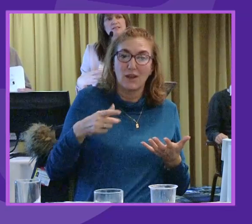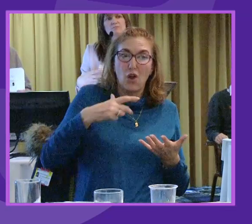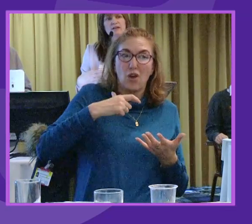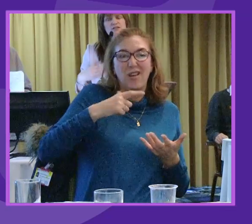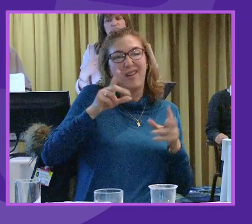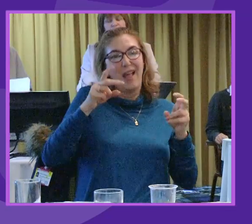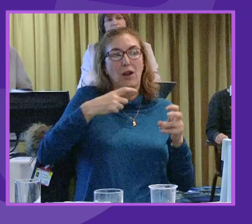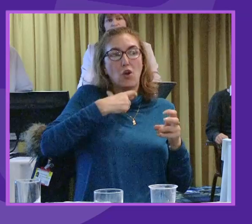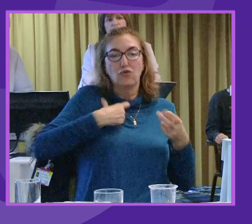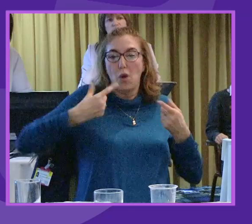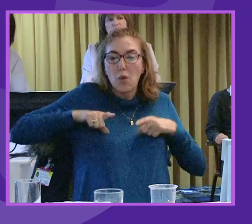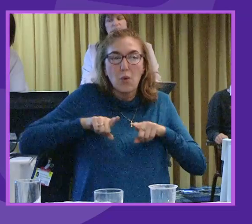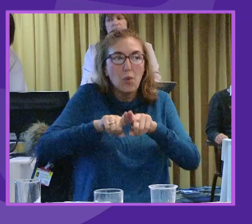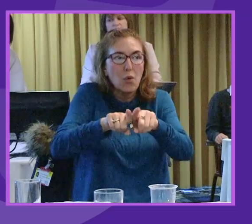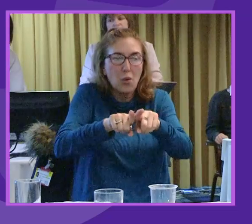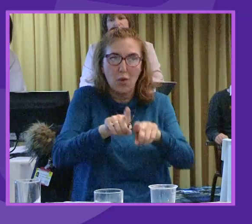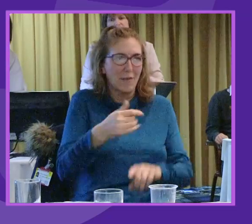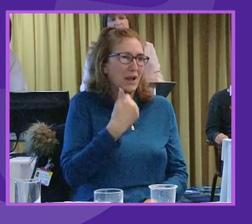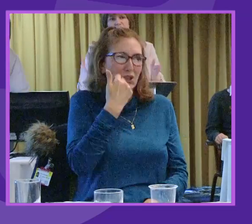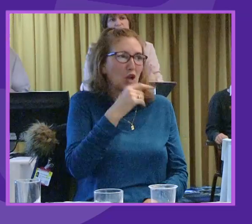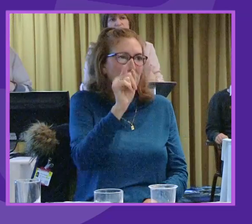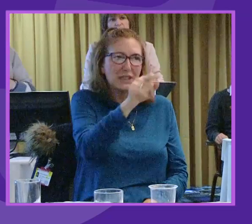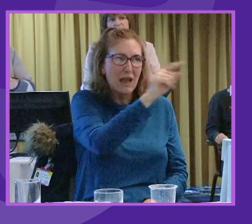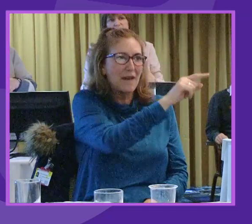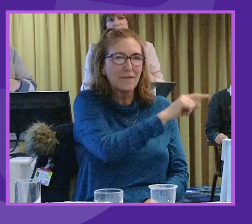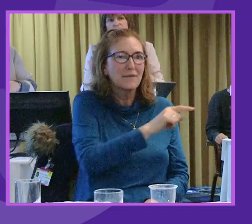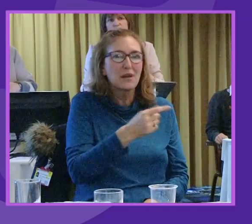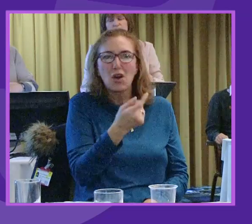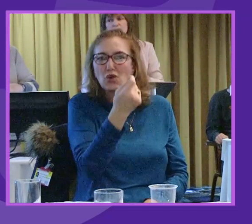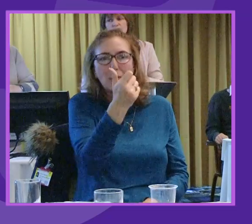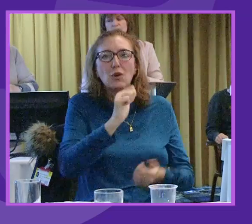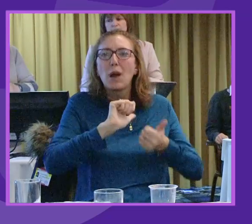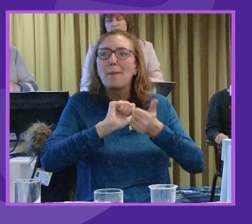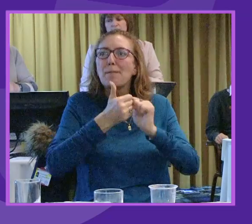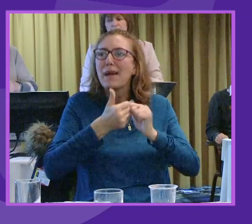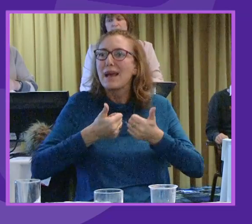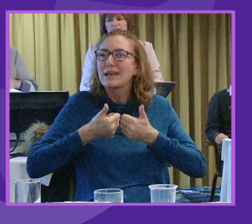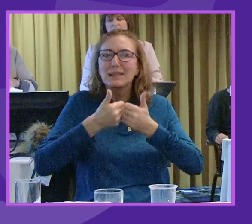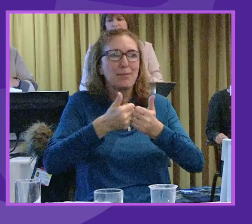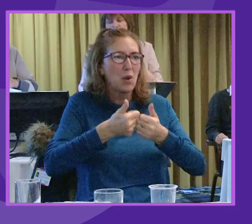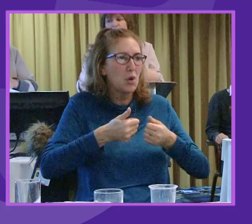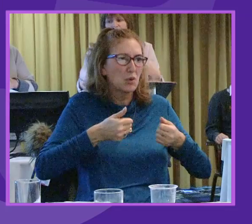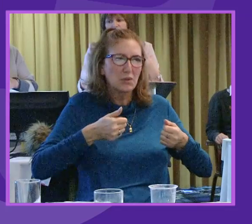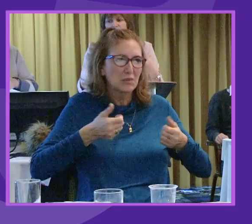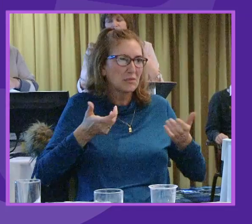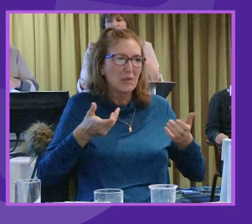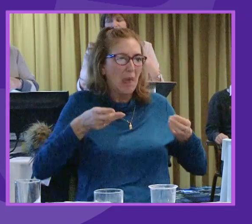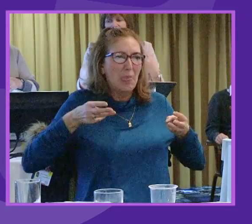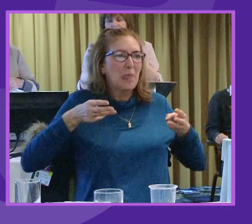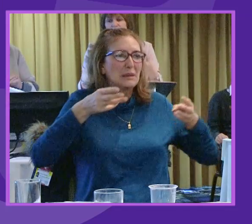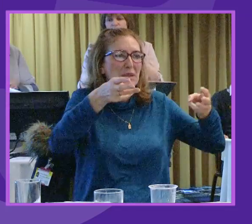support workers or peer tutor roles in the system yet to really start to see a significant change in